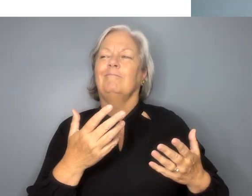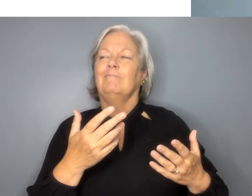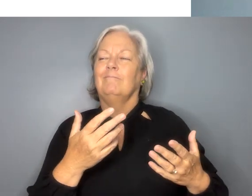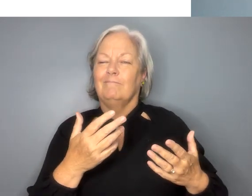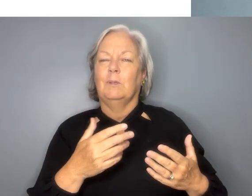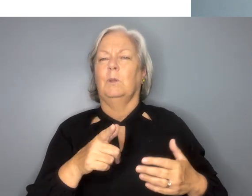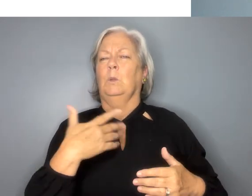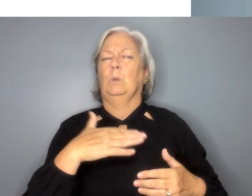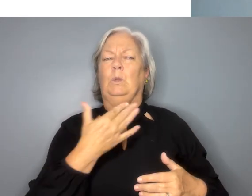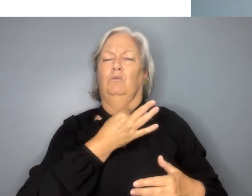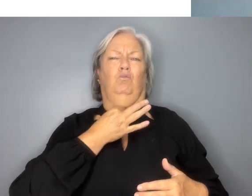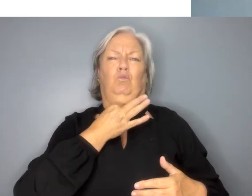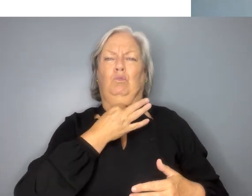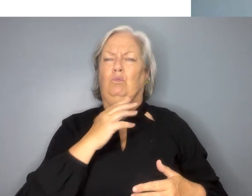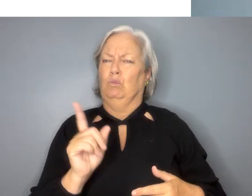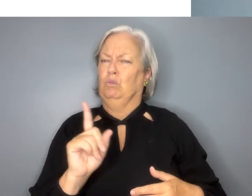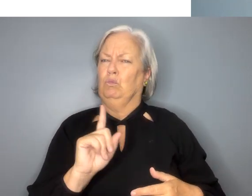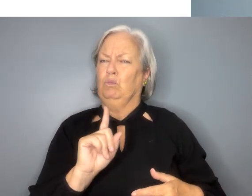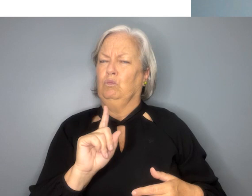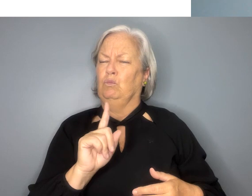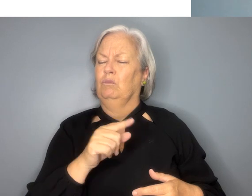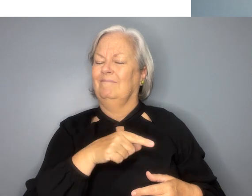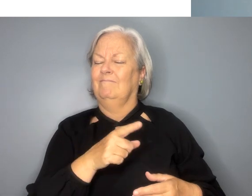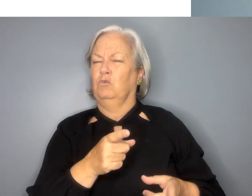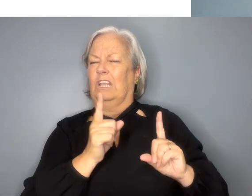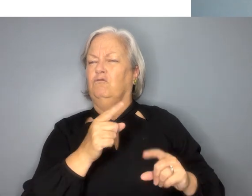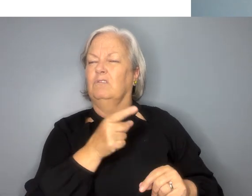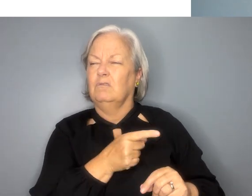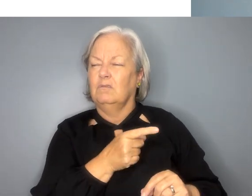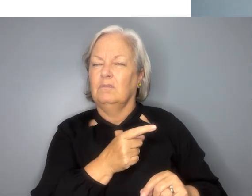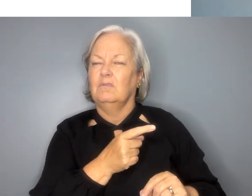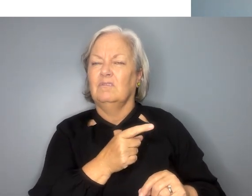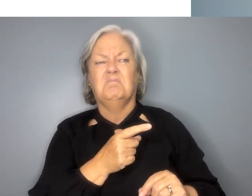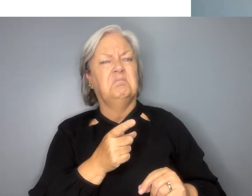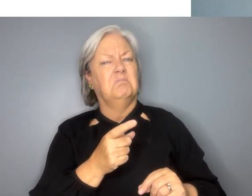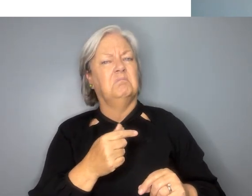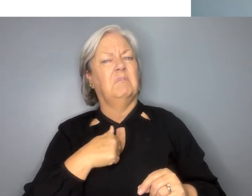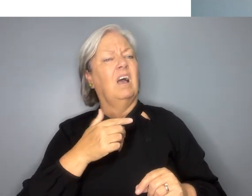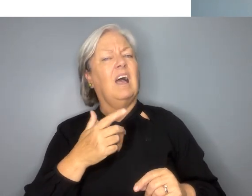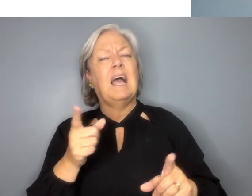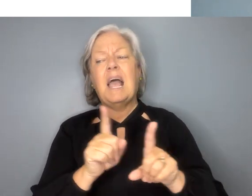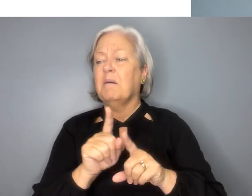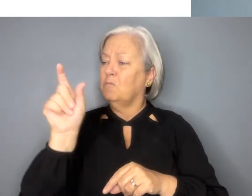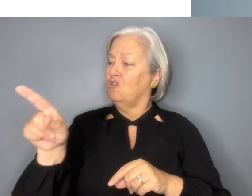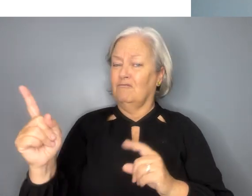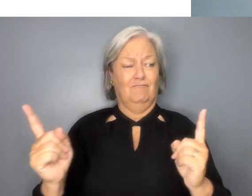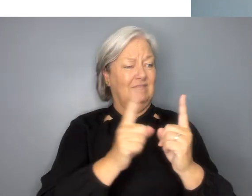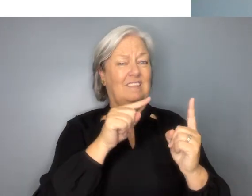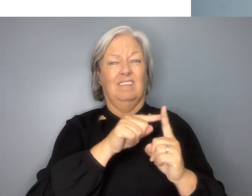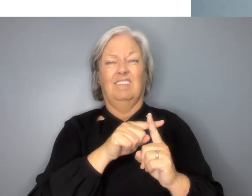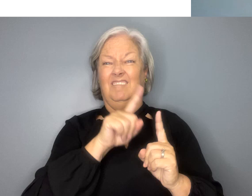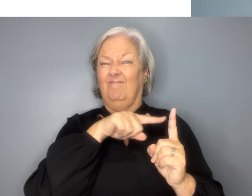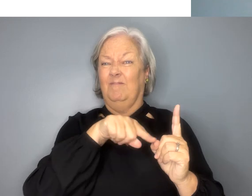both are dangerous for us. And there's no real dignity of risk. Everyone should be allowed to date the wrong person sometimes,